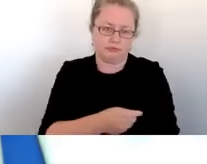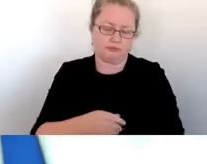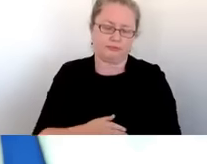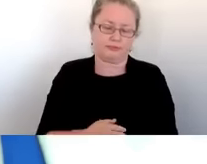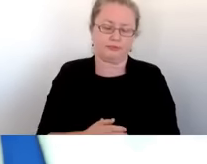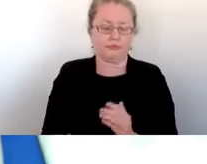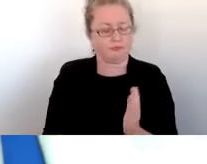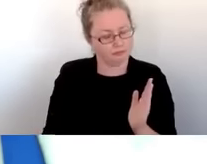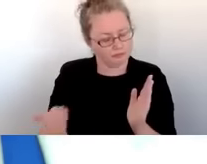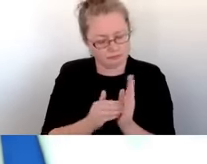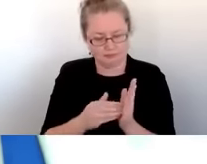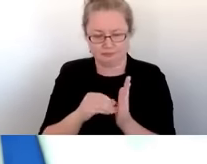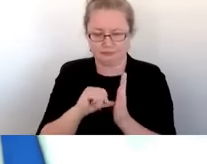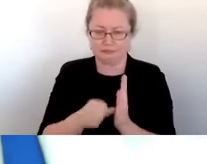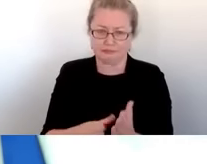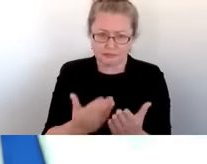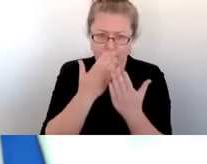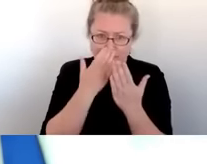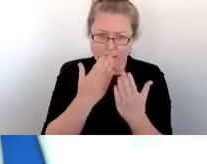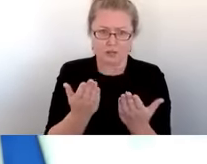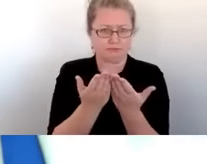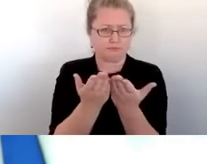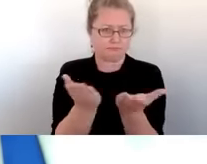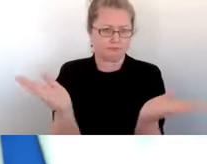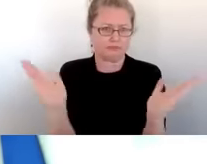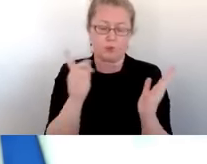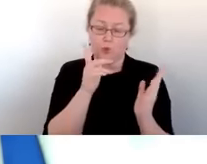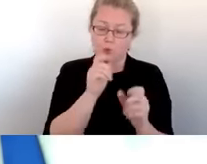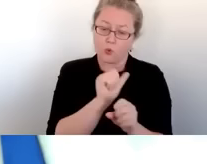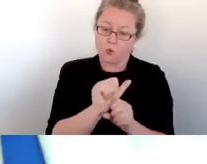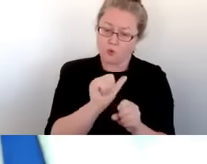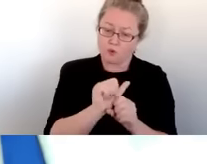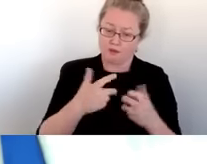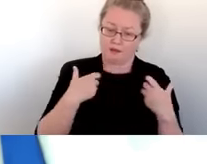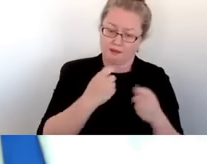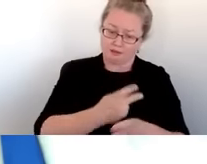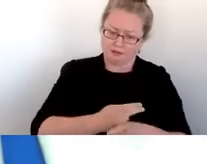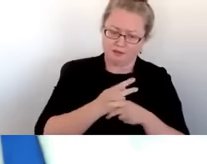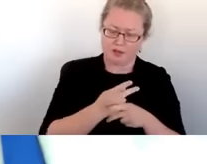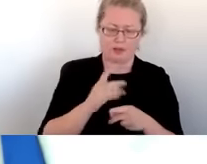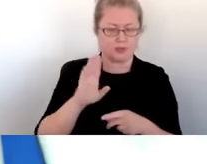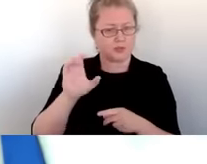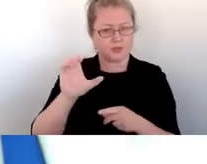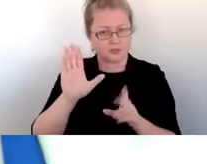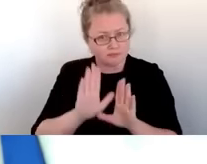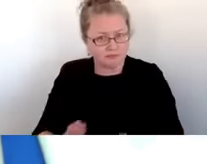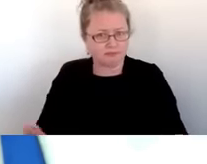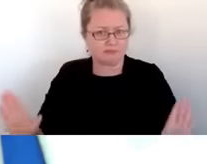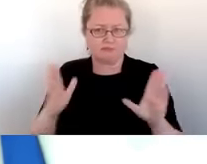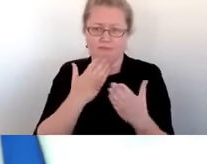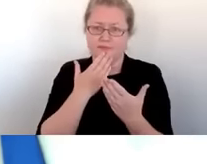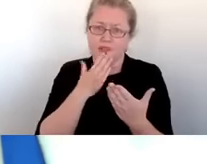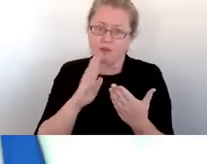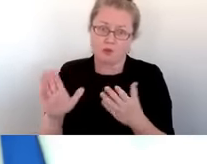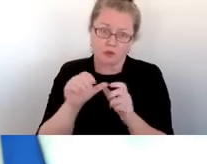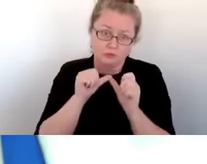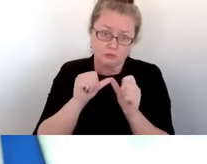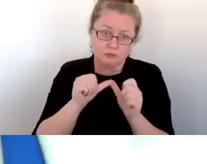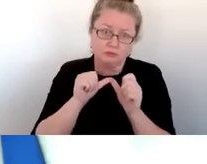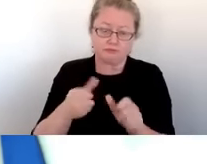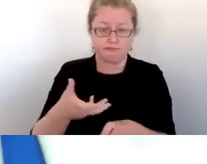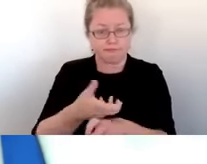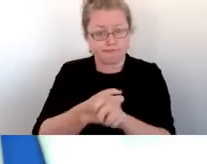And I want to again thank all those in British Columbia, from people who work in healthcare, everyone in the province, for their ongoing support and effort